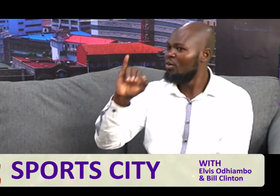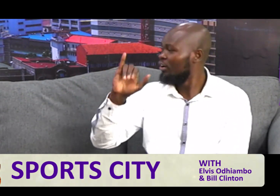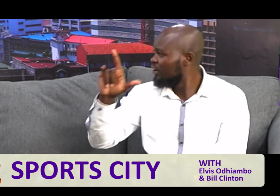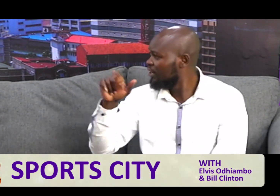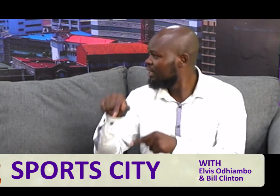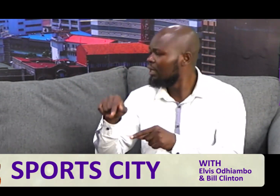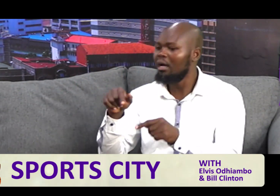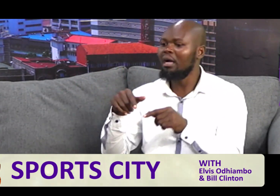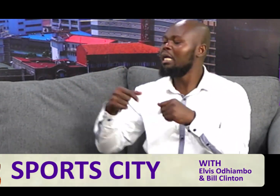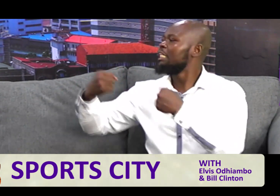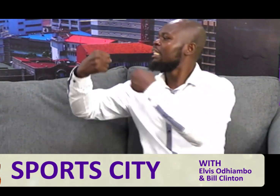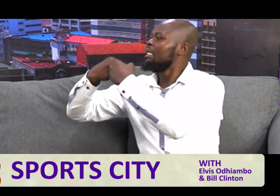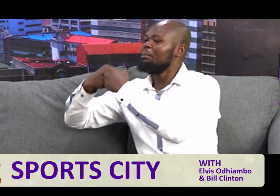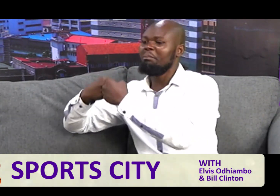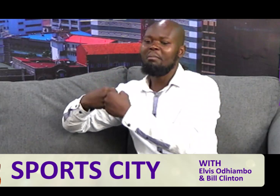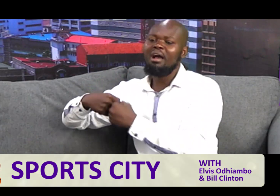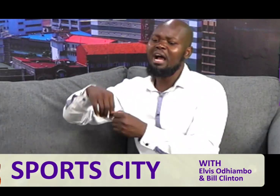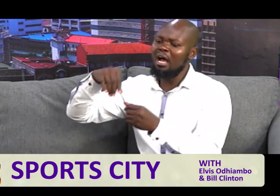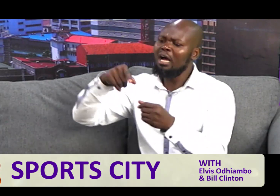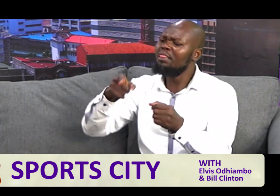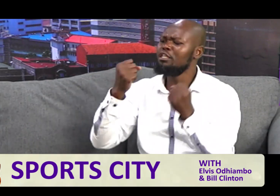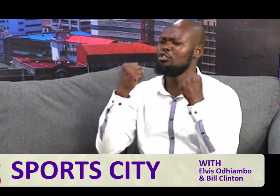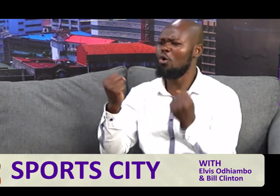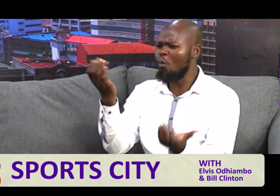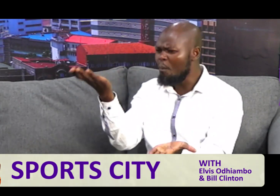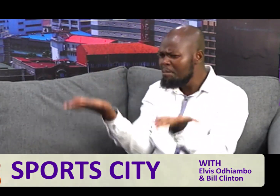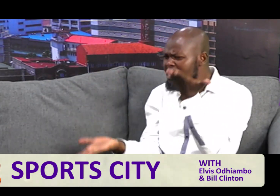Napoli, yes. Or for Napoli,